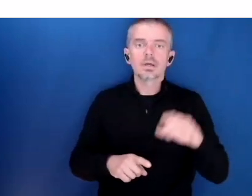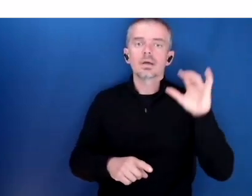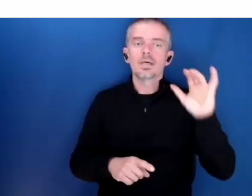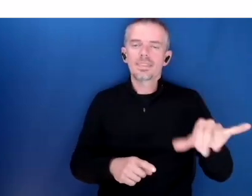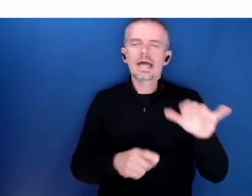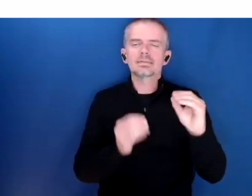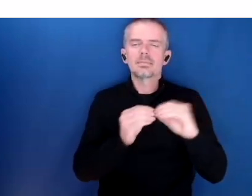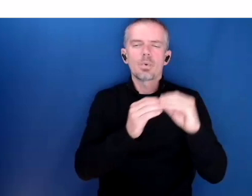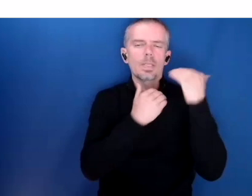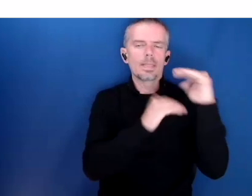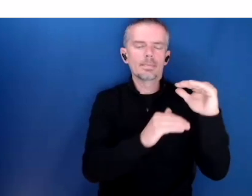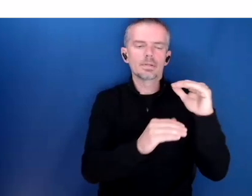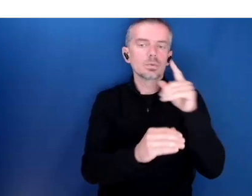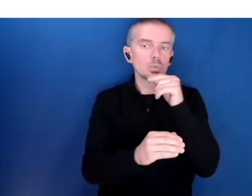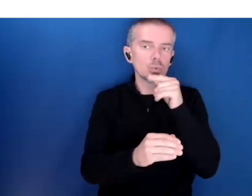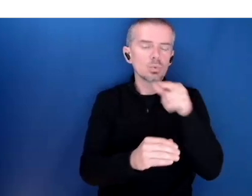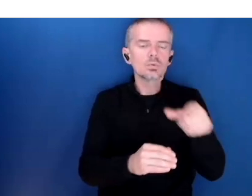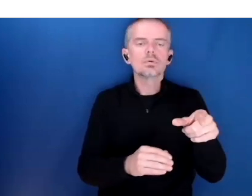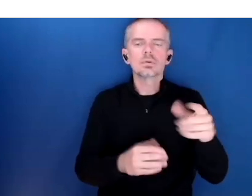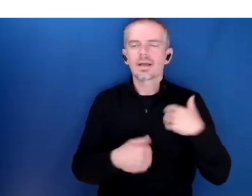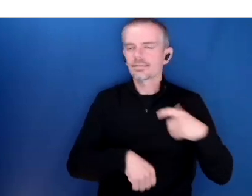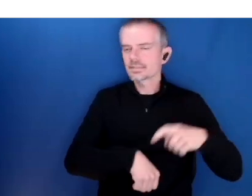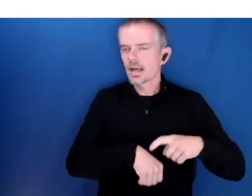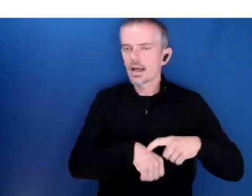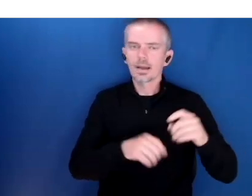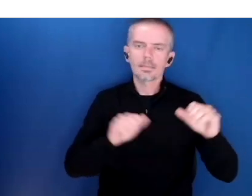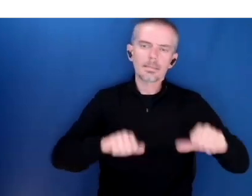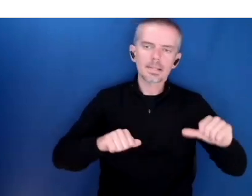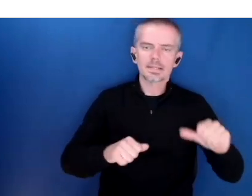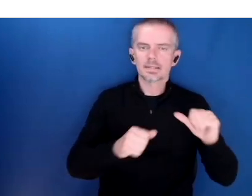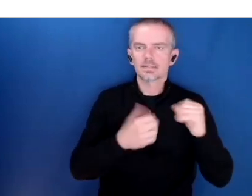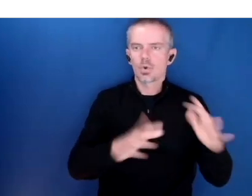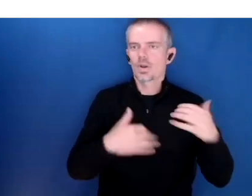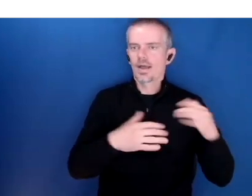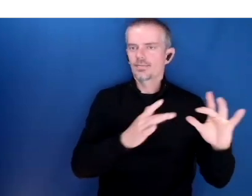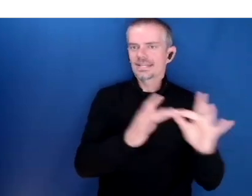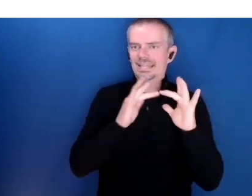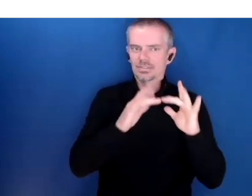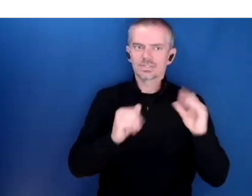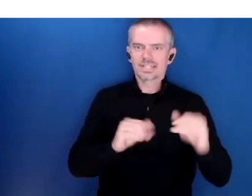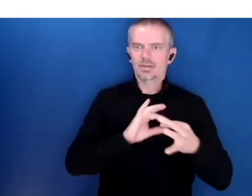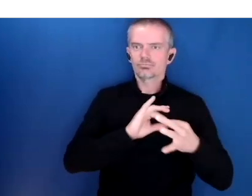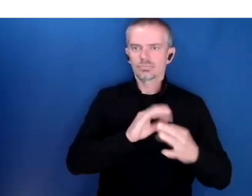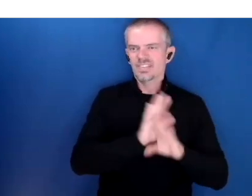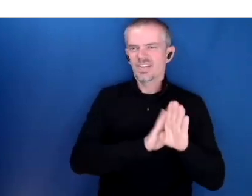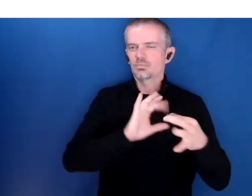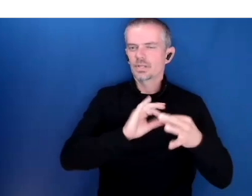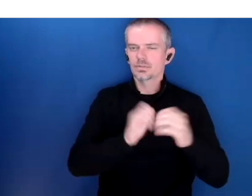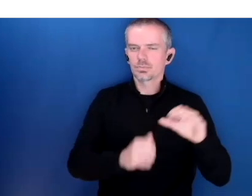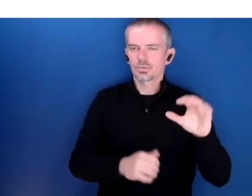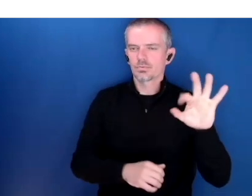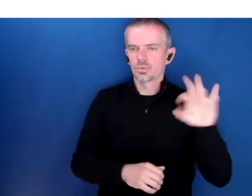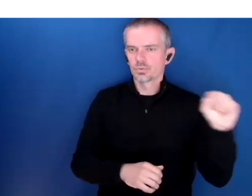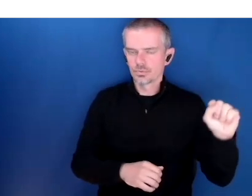limited to organizations with the time, capability, and connections to build relationships with the Forest Service, presenting issues of